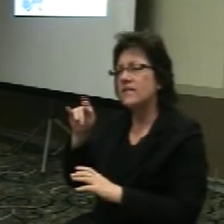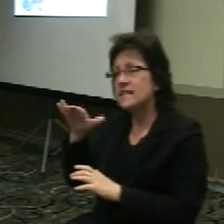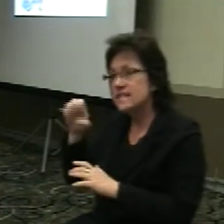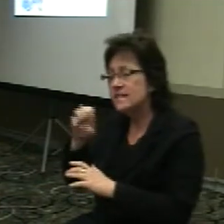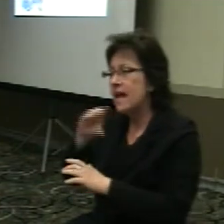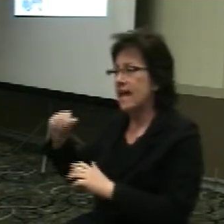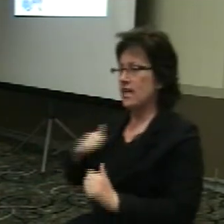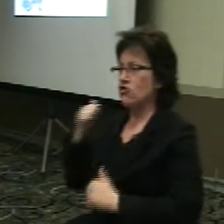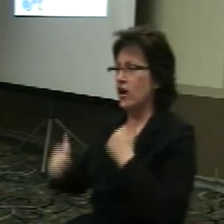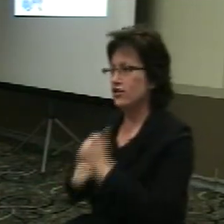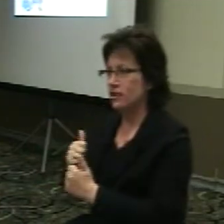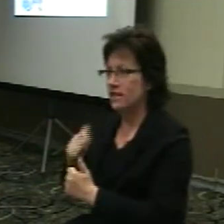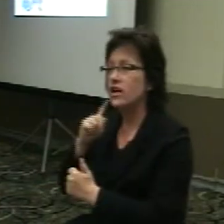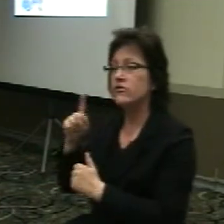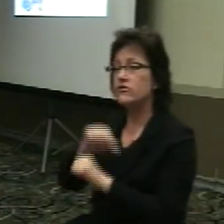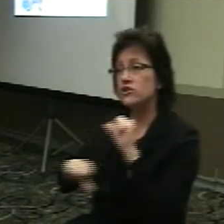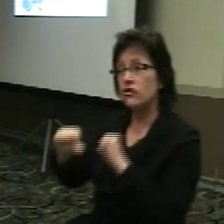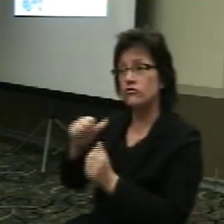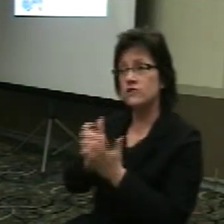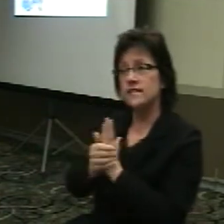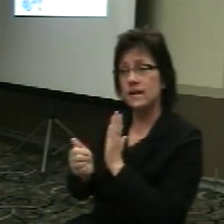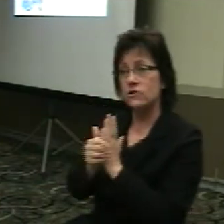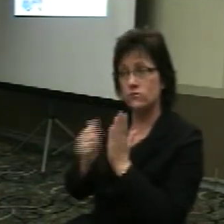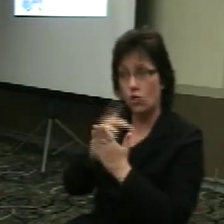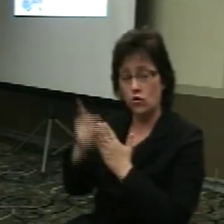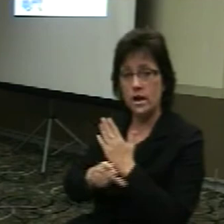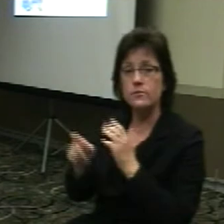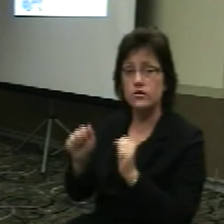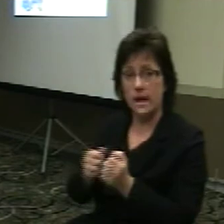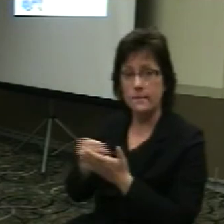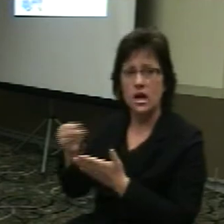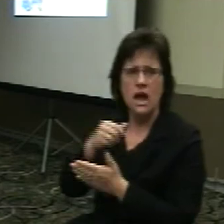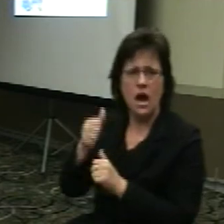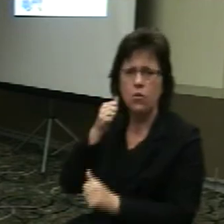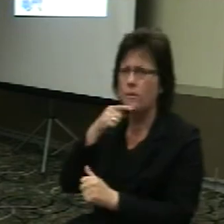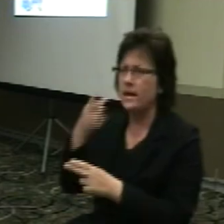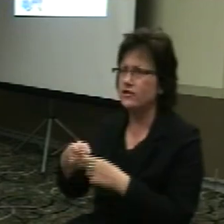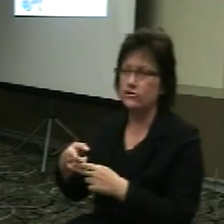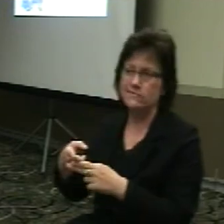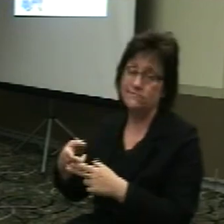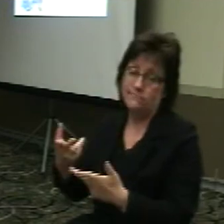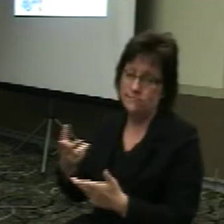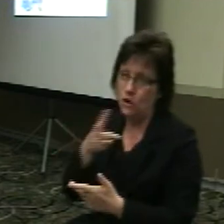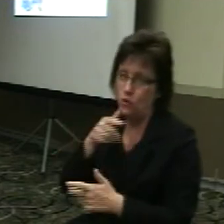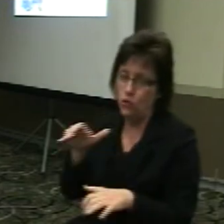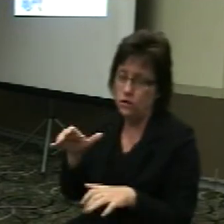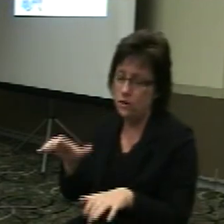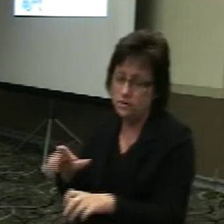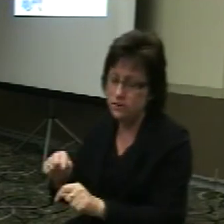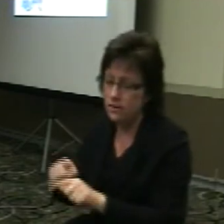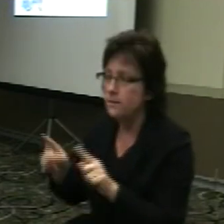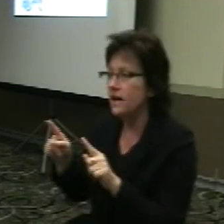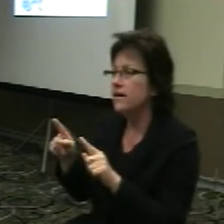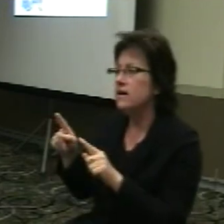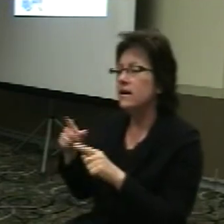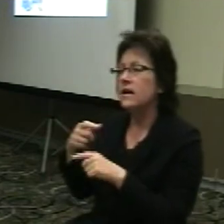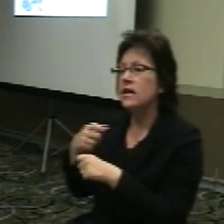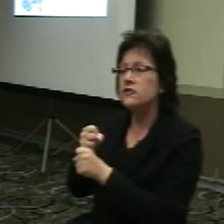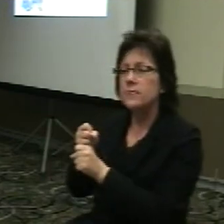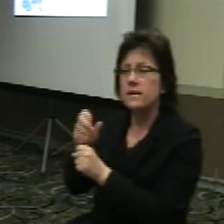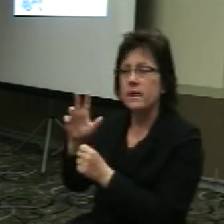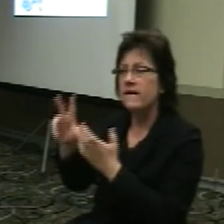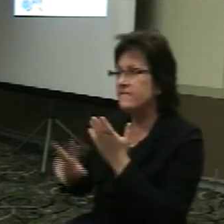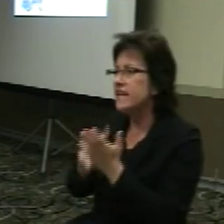a social skills program you can purchase. I won't mention the name or who does it, but it was done by videotaping